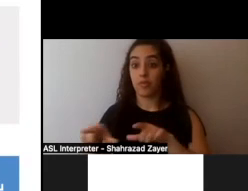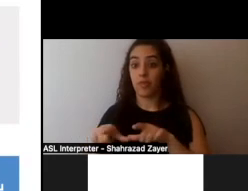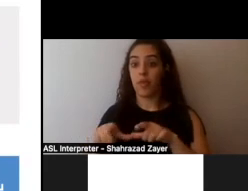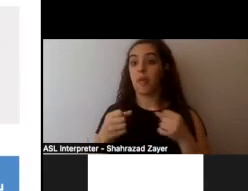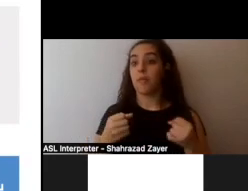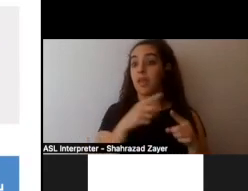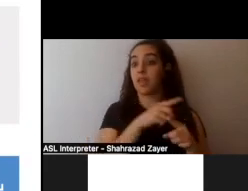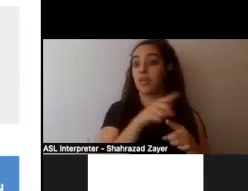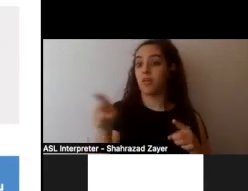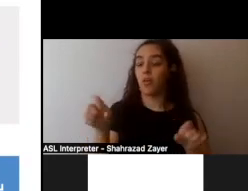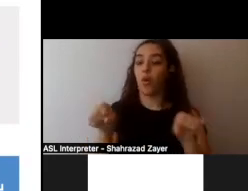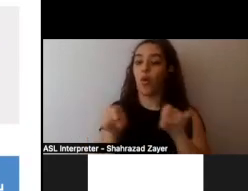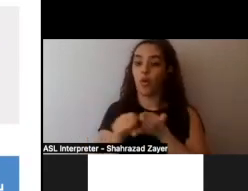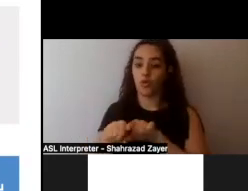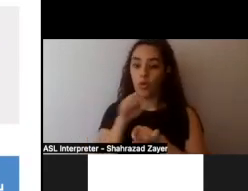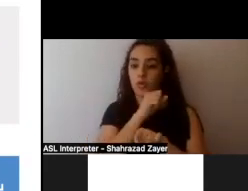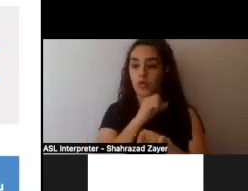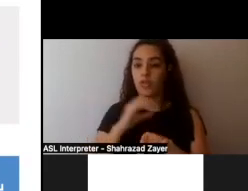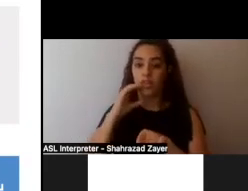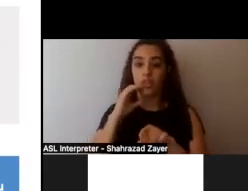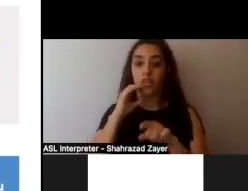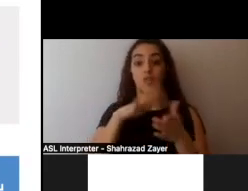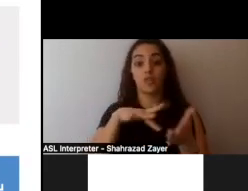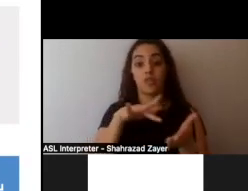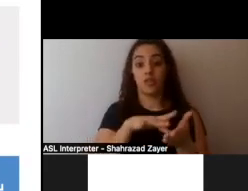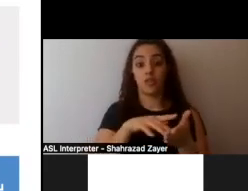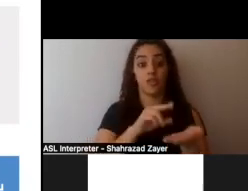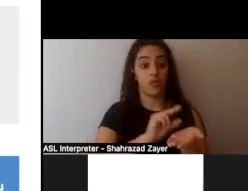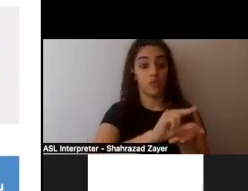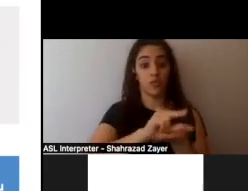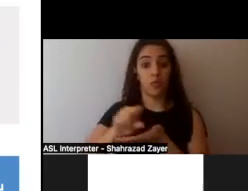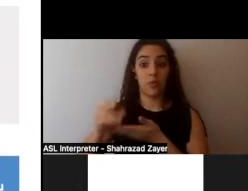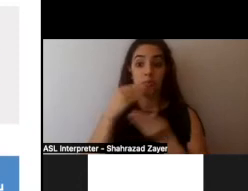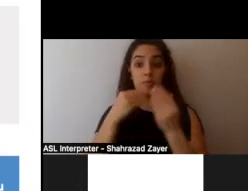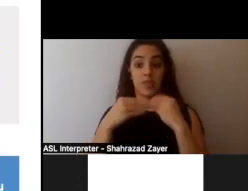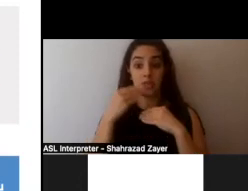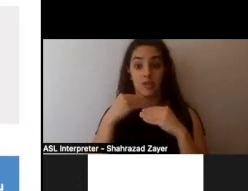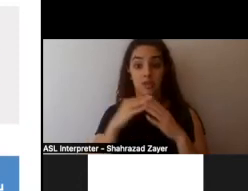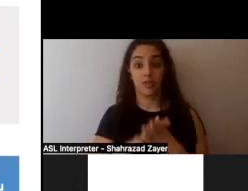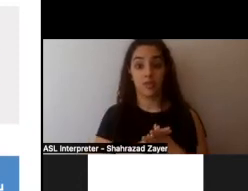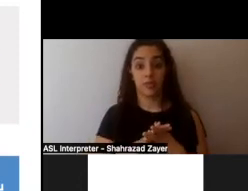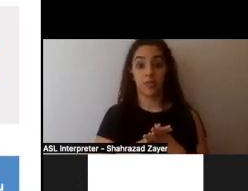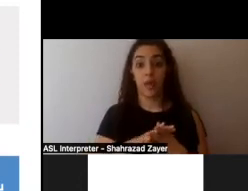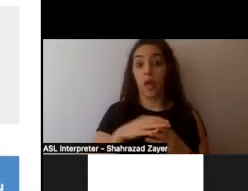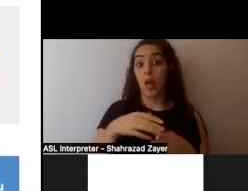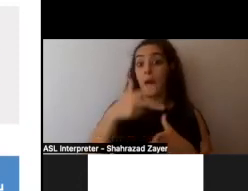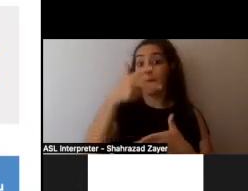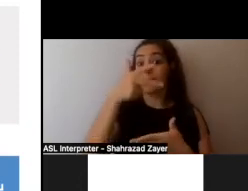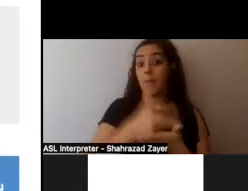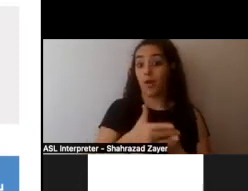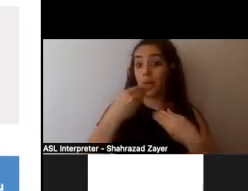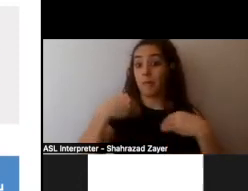to distribute meals. And the Parket Market is a mobile food pantry that visits